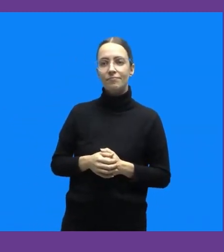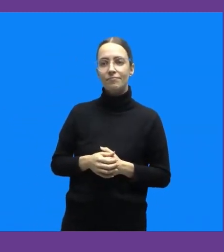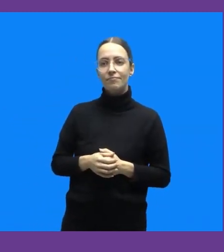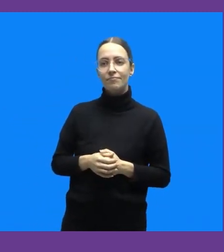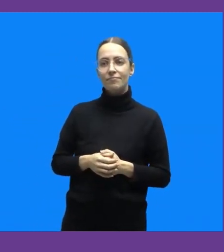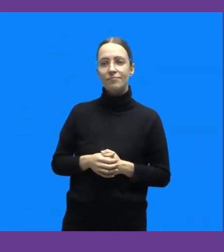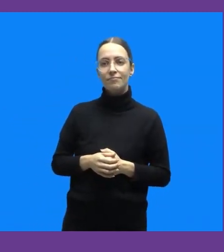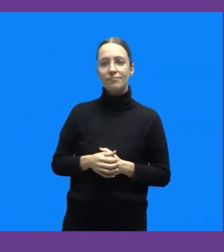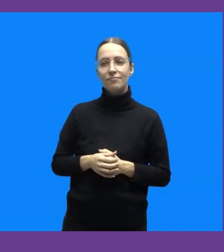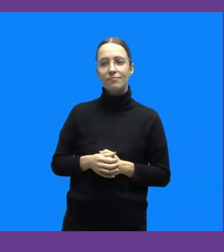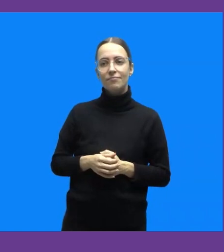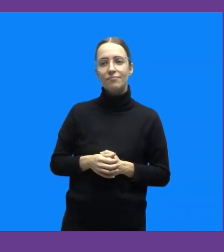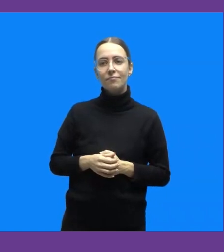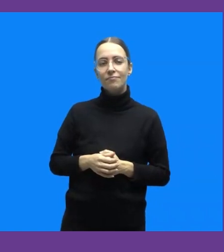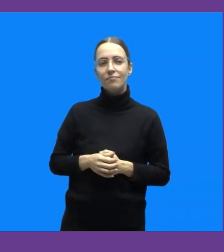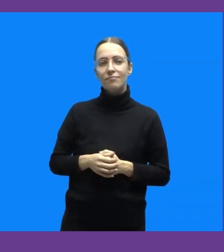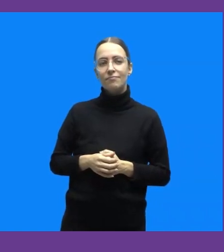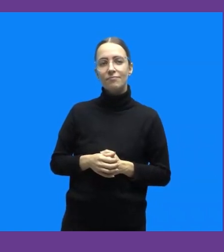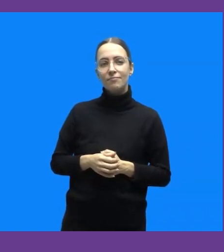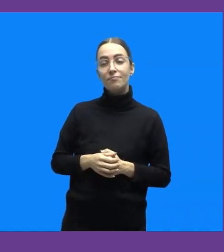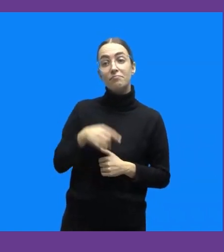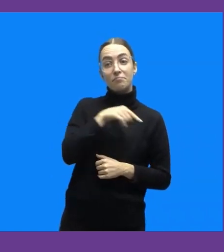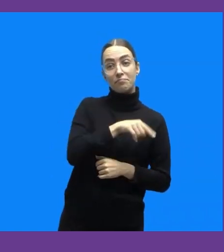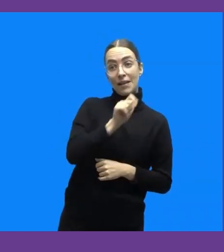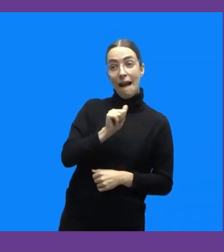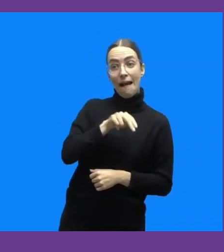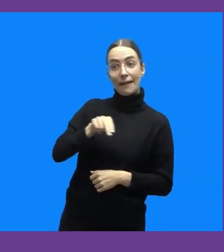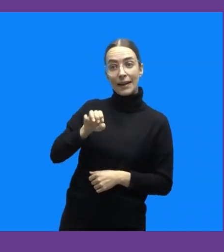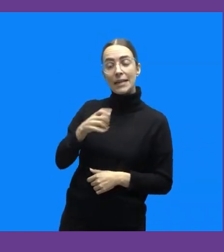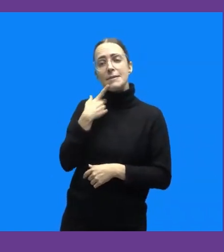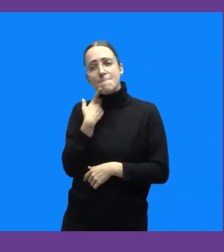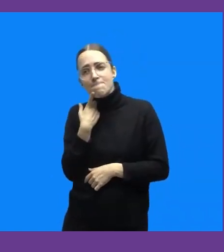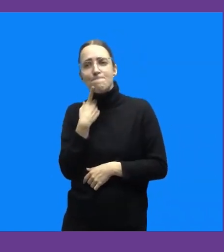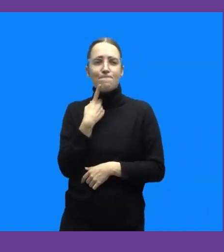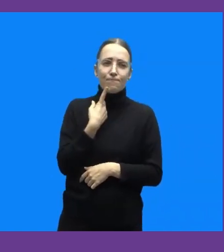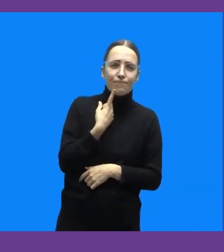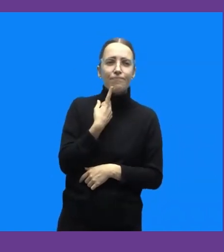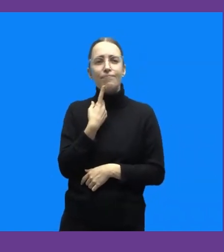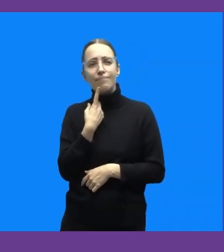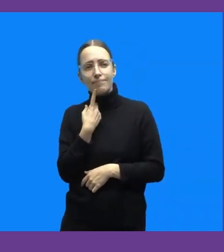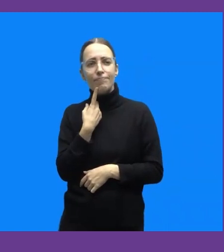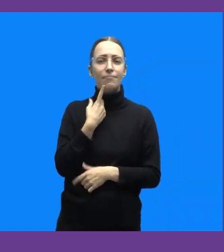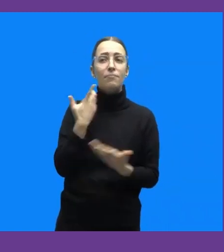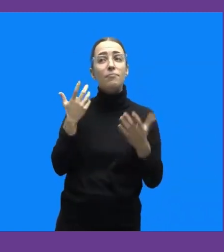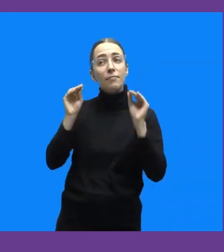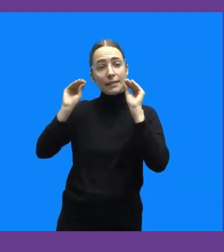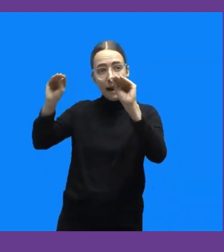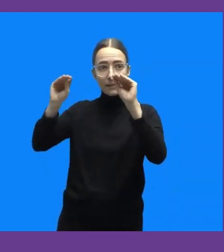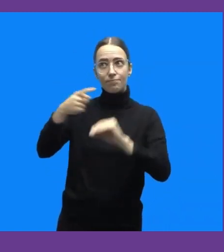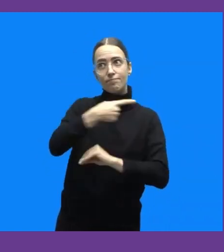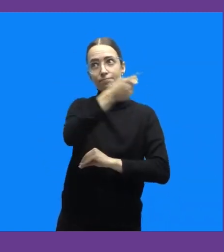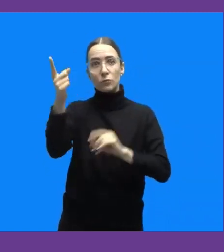teaching role in the university, that they have either a university design qualification or can demonstrate they use